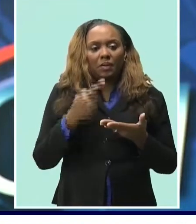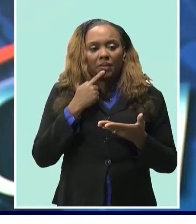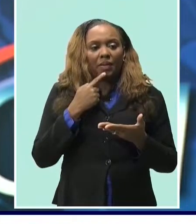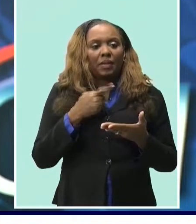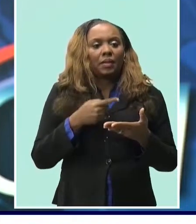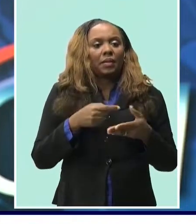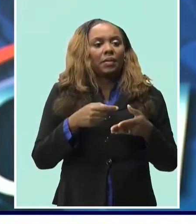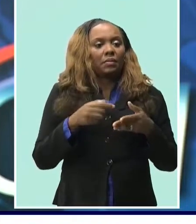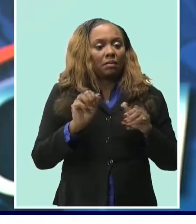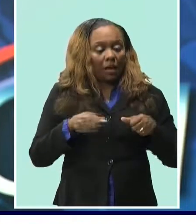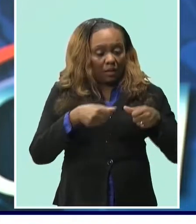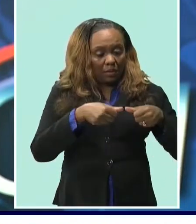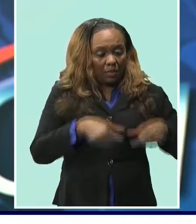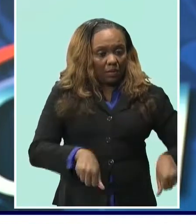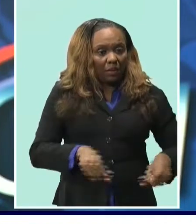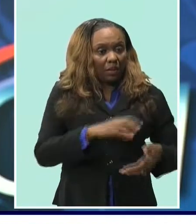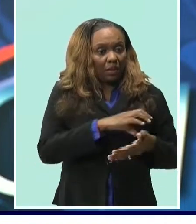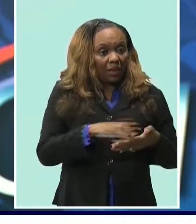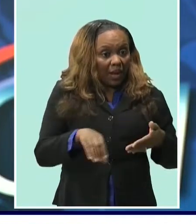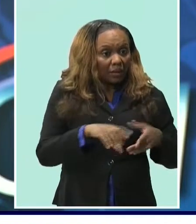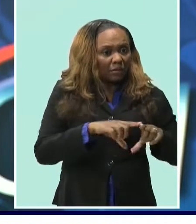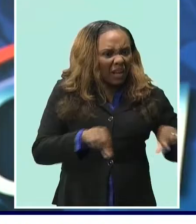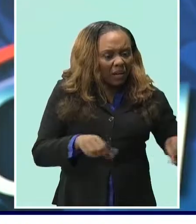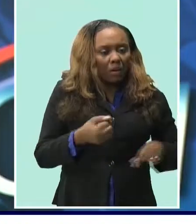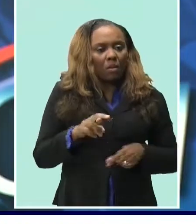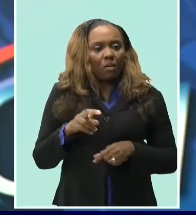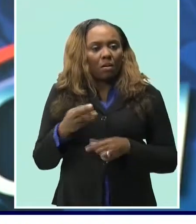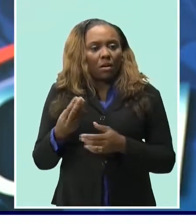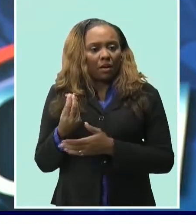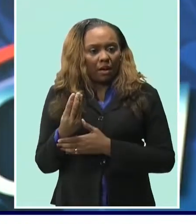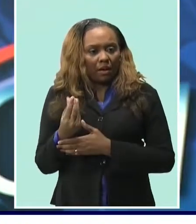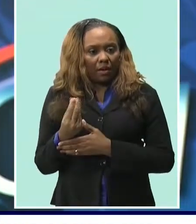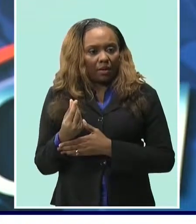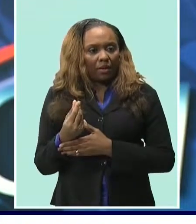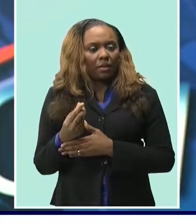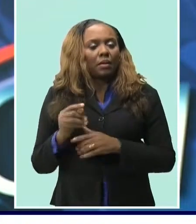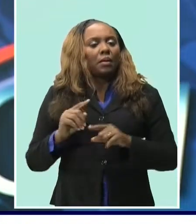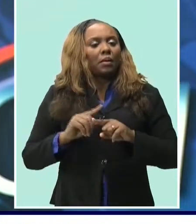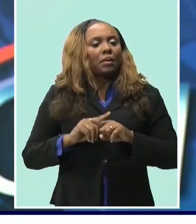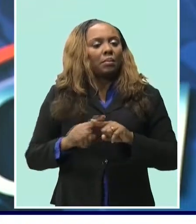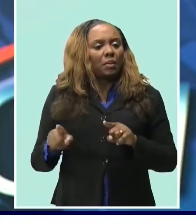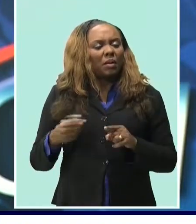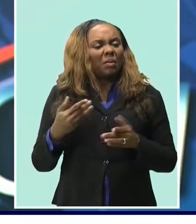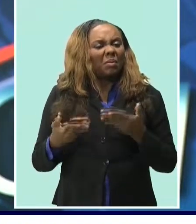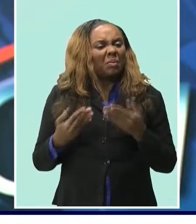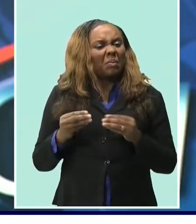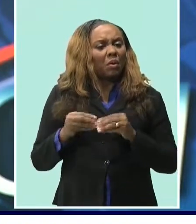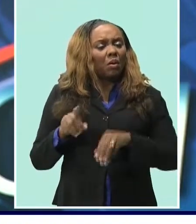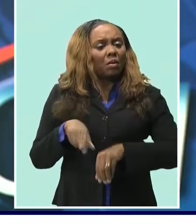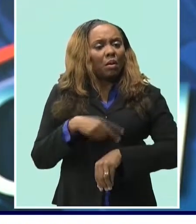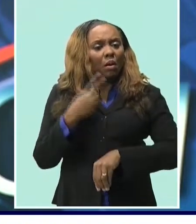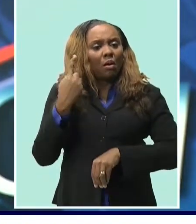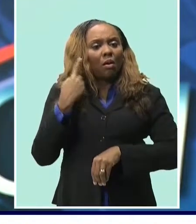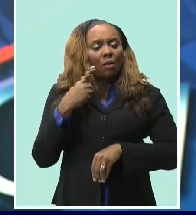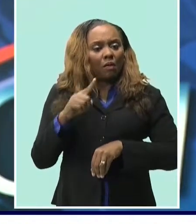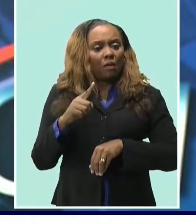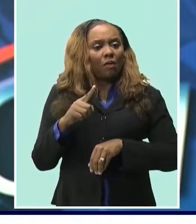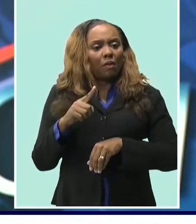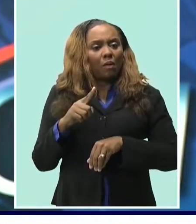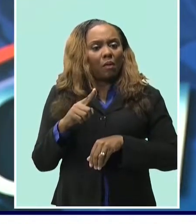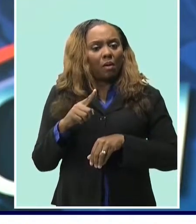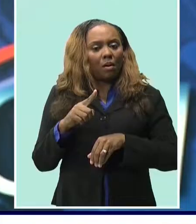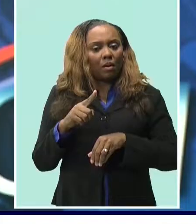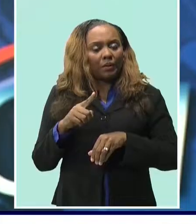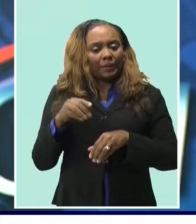cash deposits will be accepted. However, clearance times may take a bit longer than usual because of the present curfew. The bank has